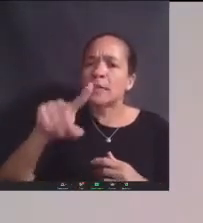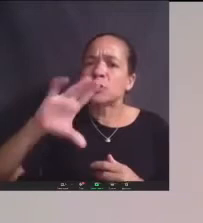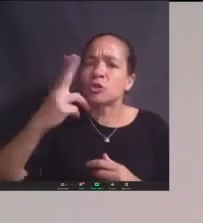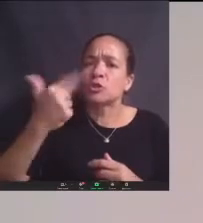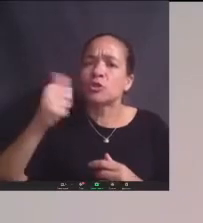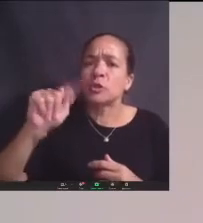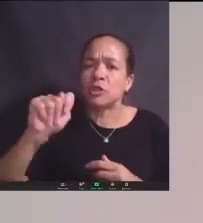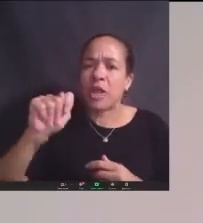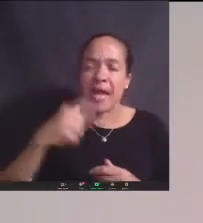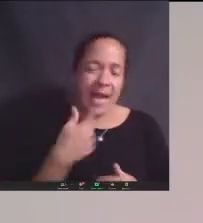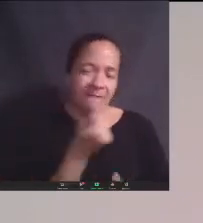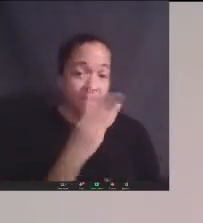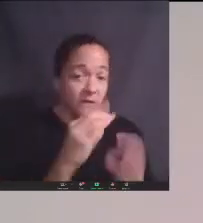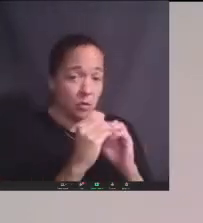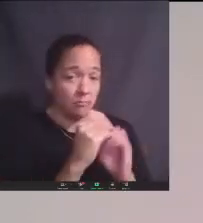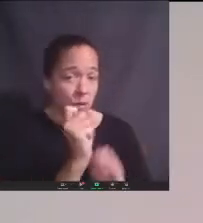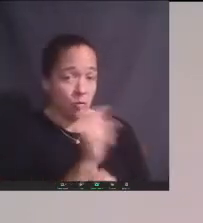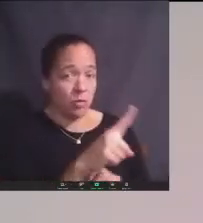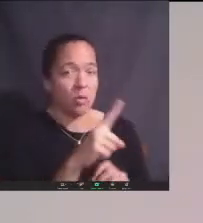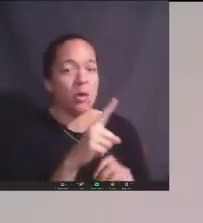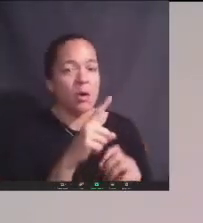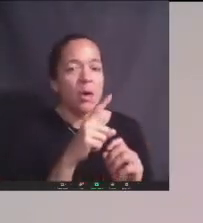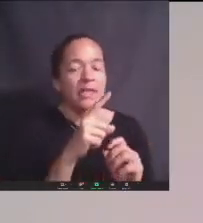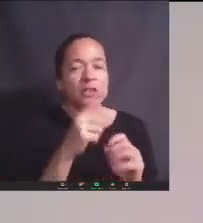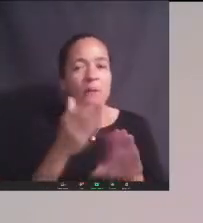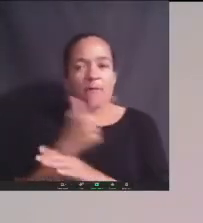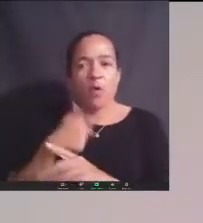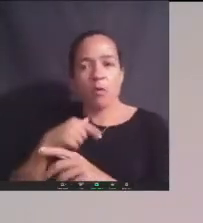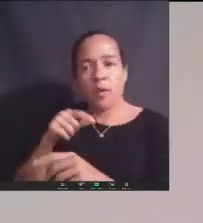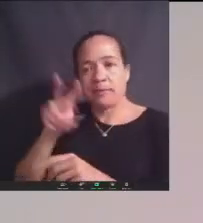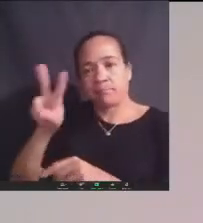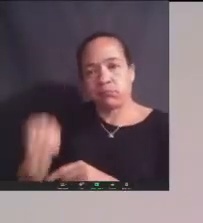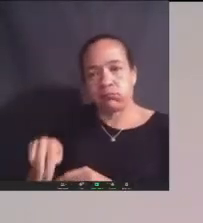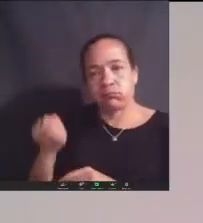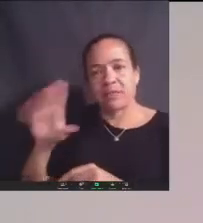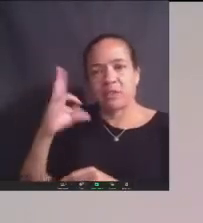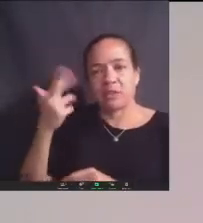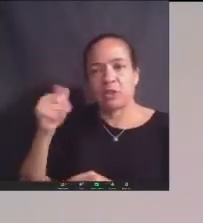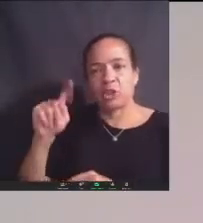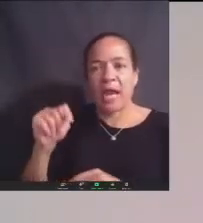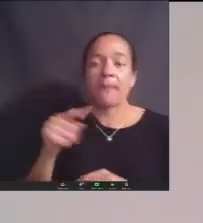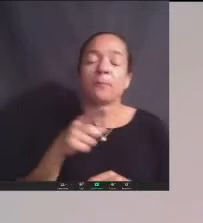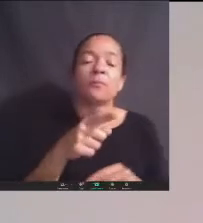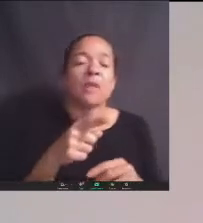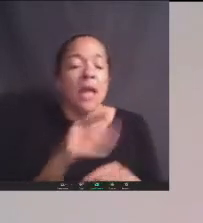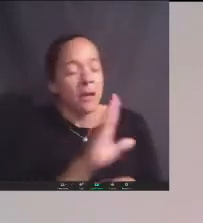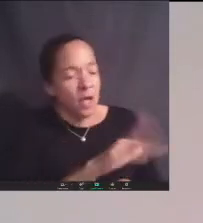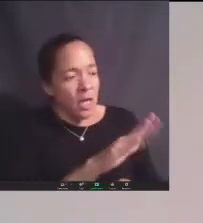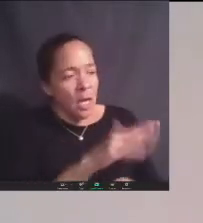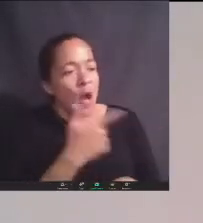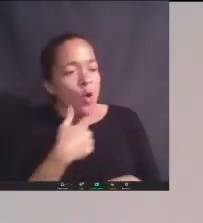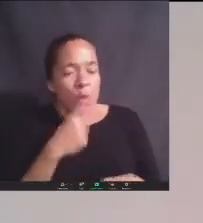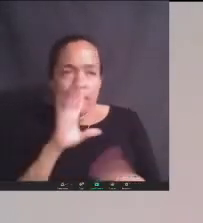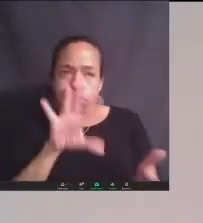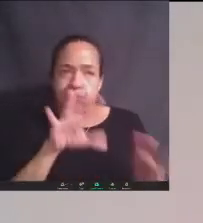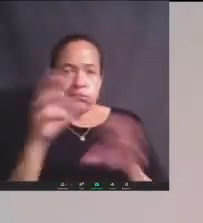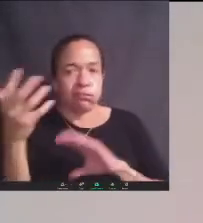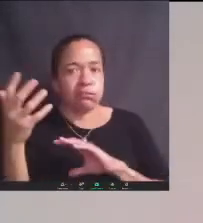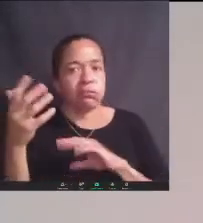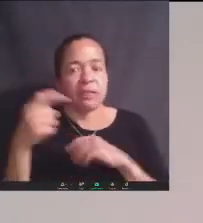know, we're living in unprecedented times. Yeah. We've had a really emotional, traumatic week with the passing of RBG,